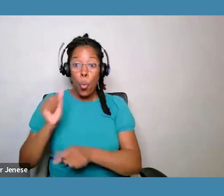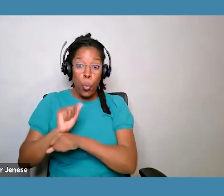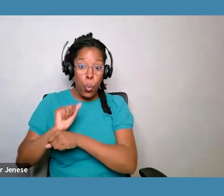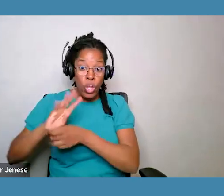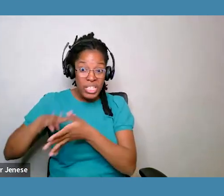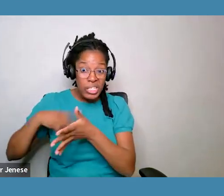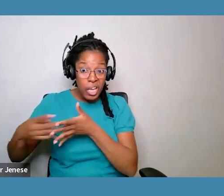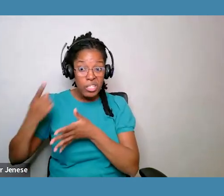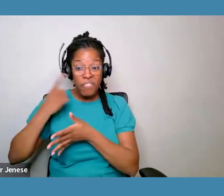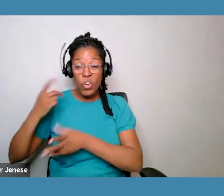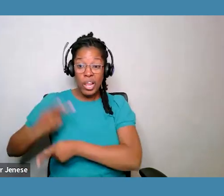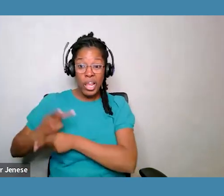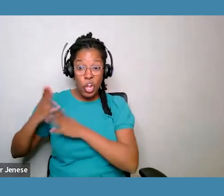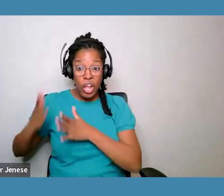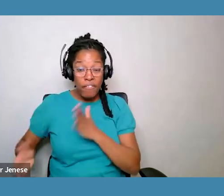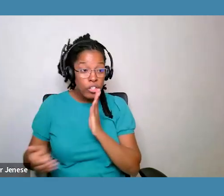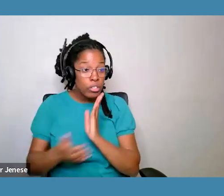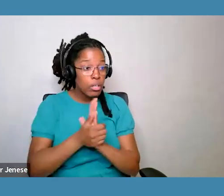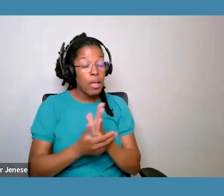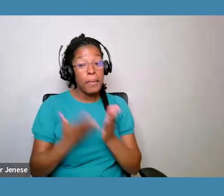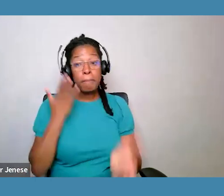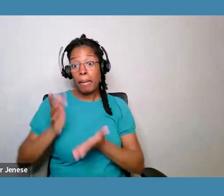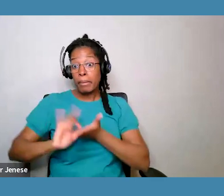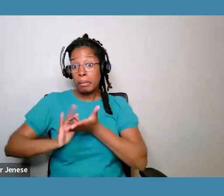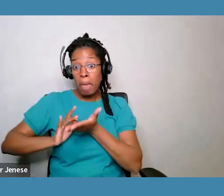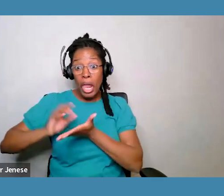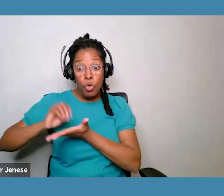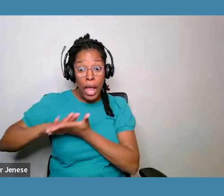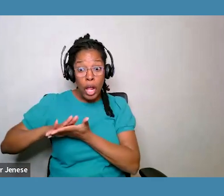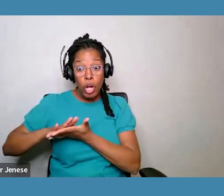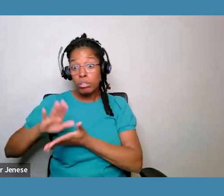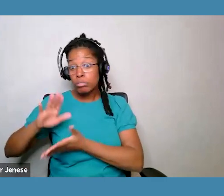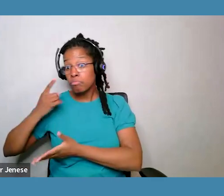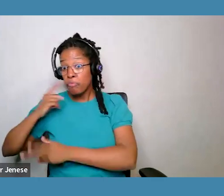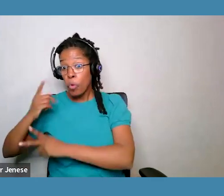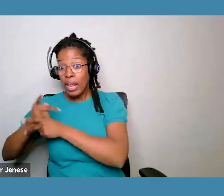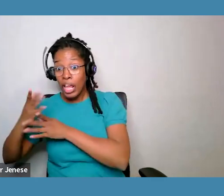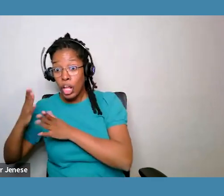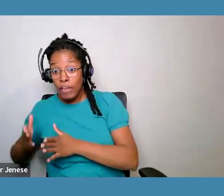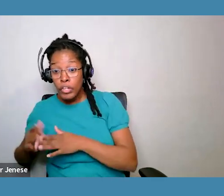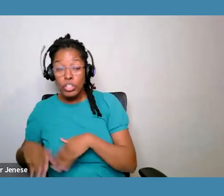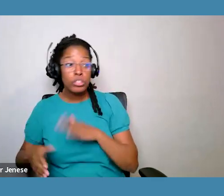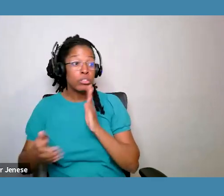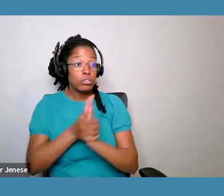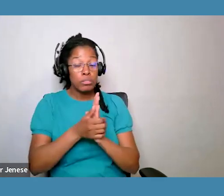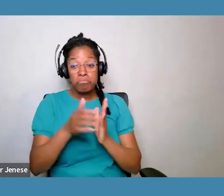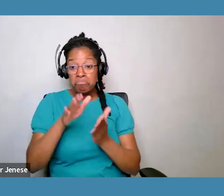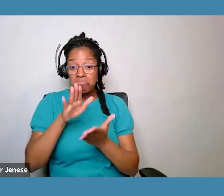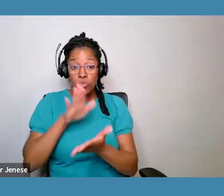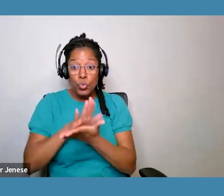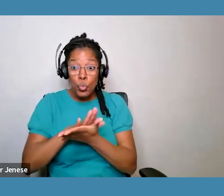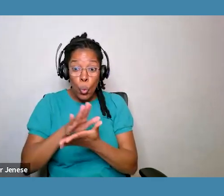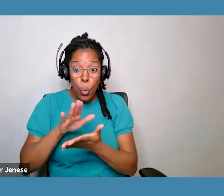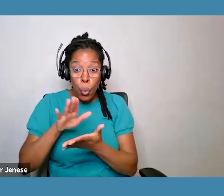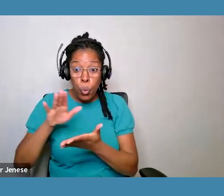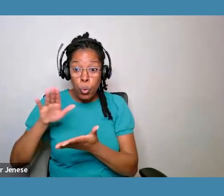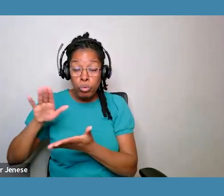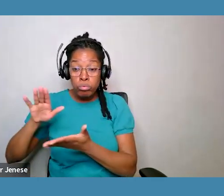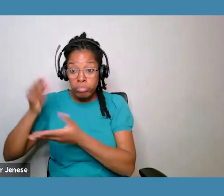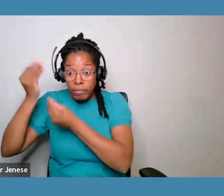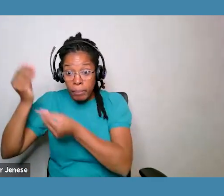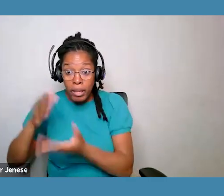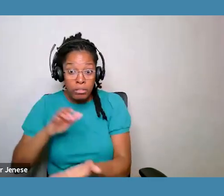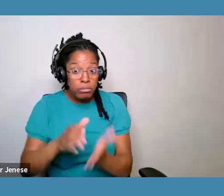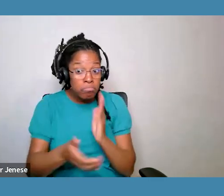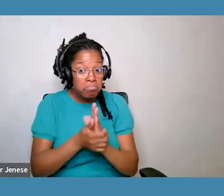of the caregiver. It might be medical records of the caregiver. It might be school records. It might be records about the other